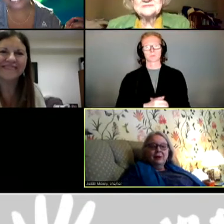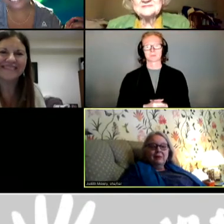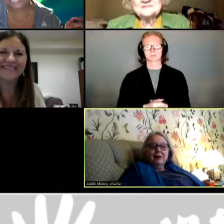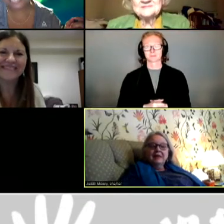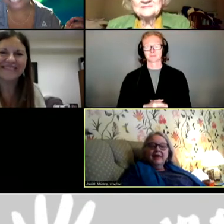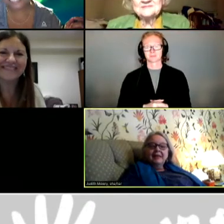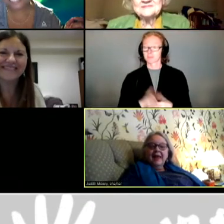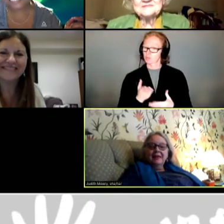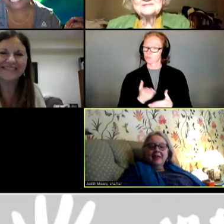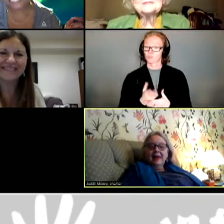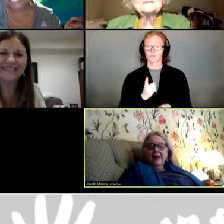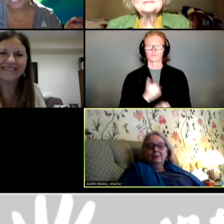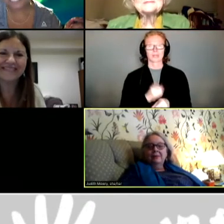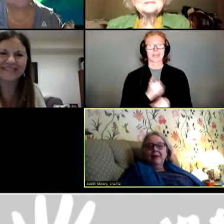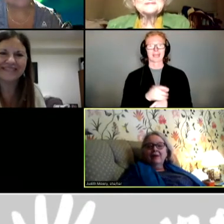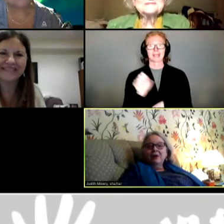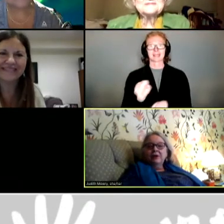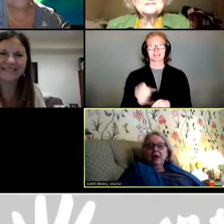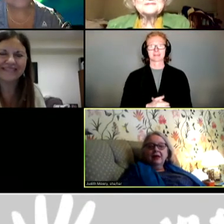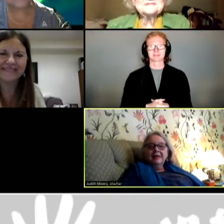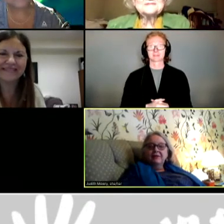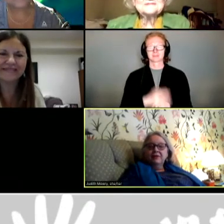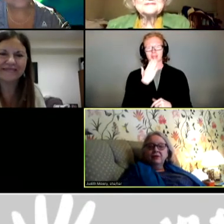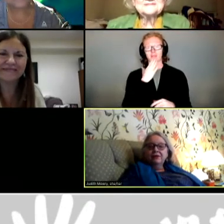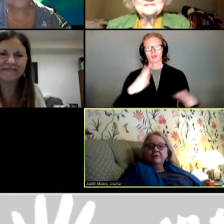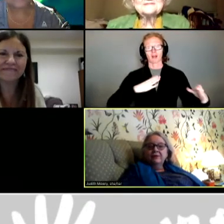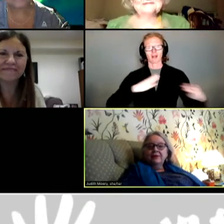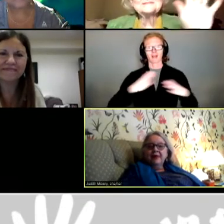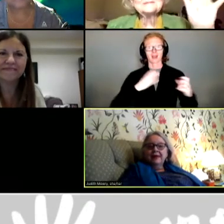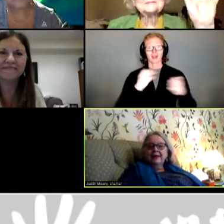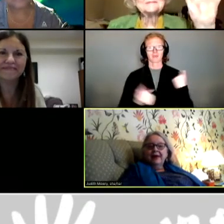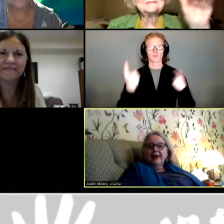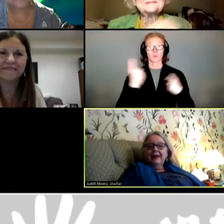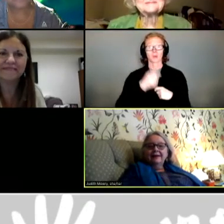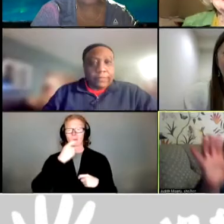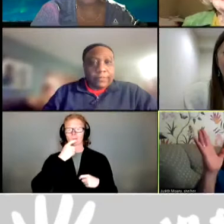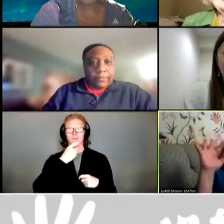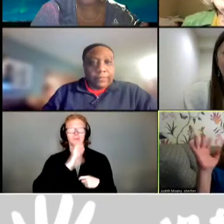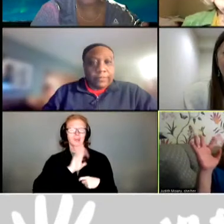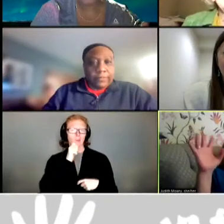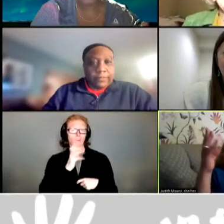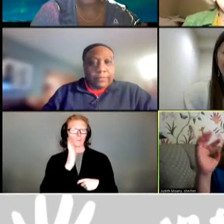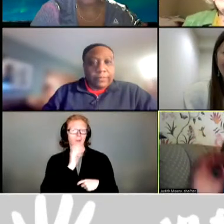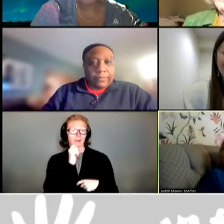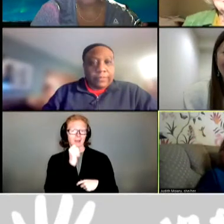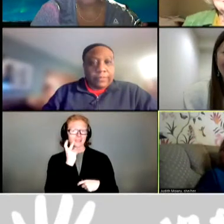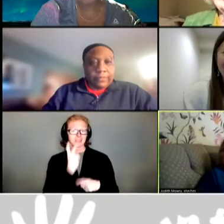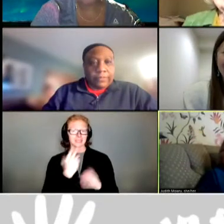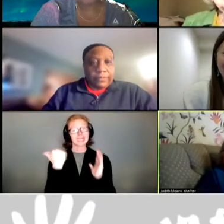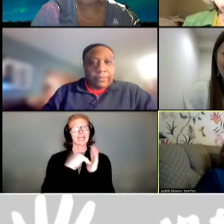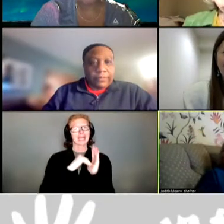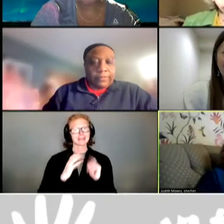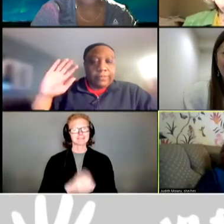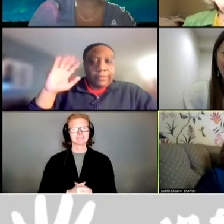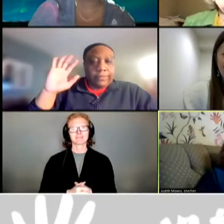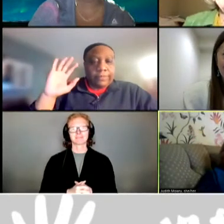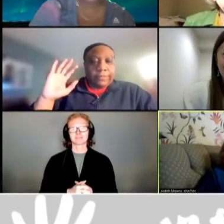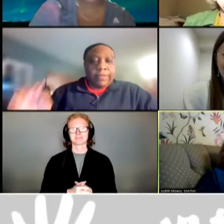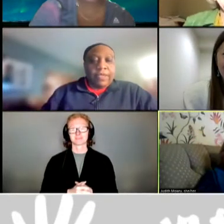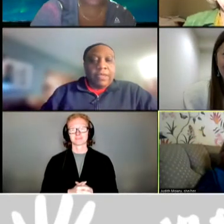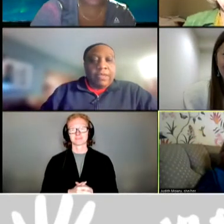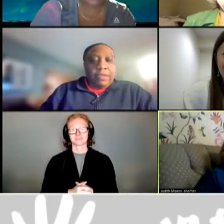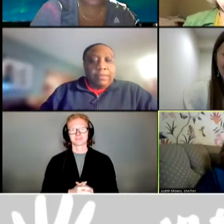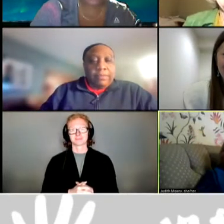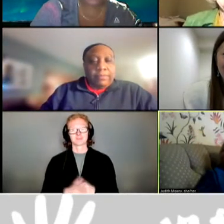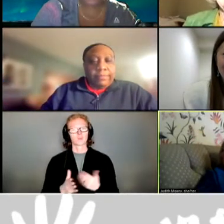right, Barbara. And have a good holiday for those of you that I won't see, however